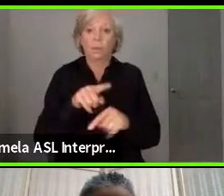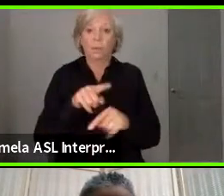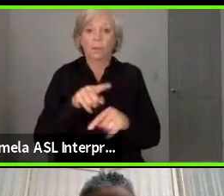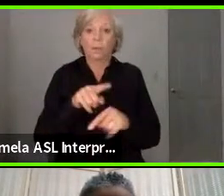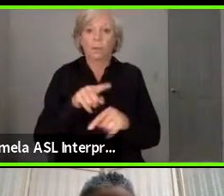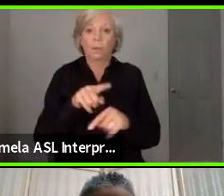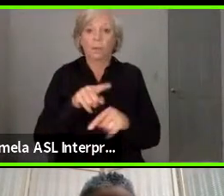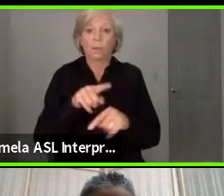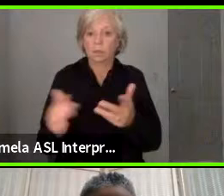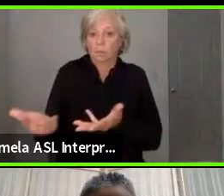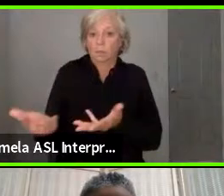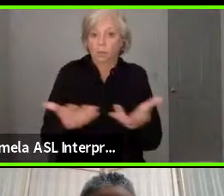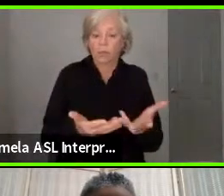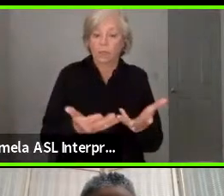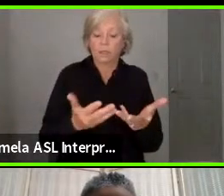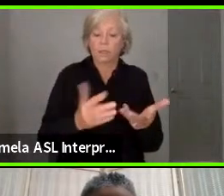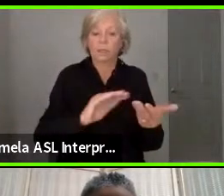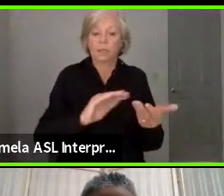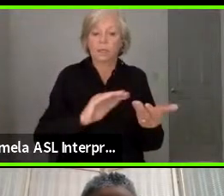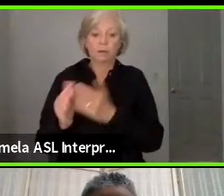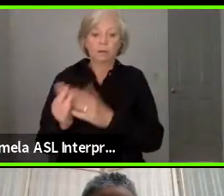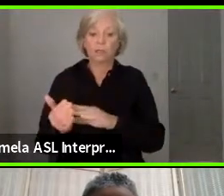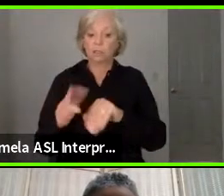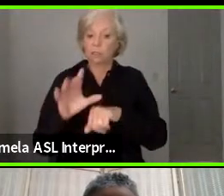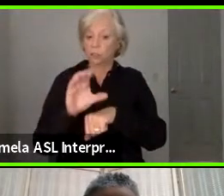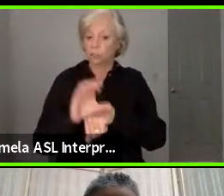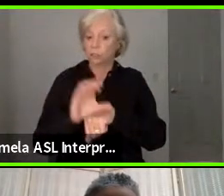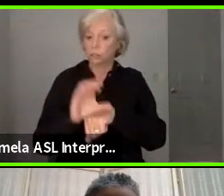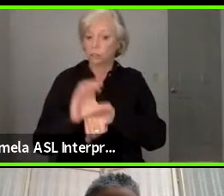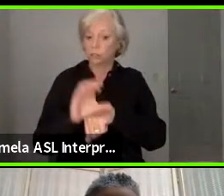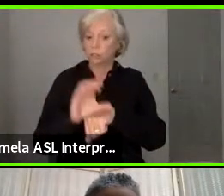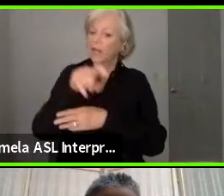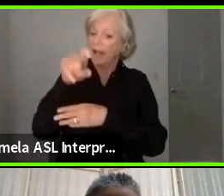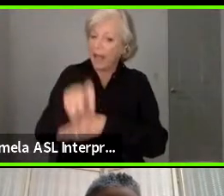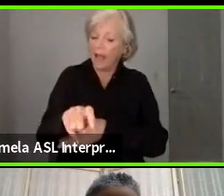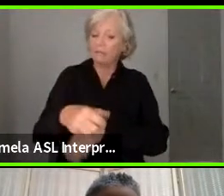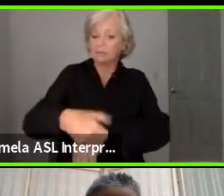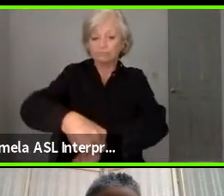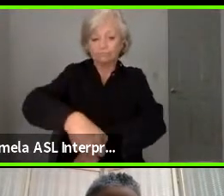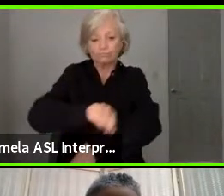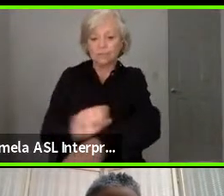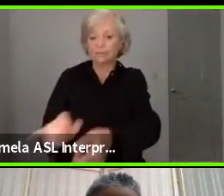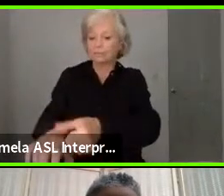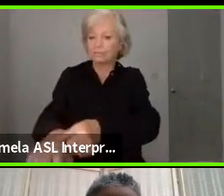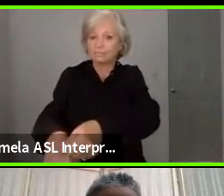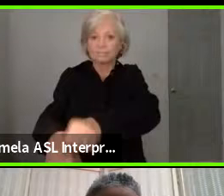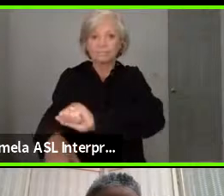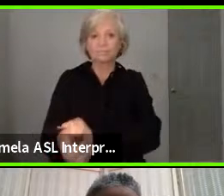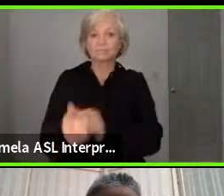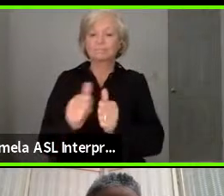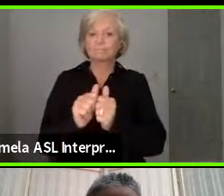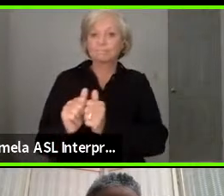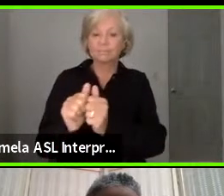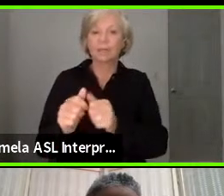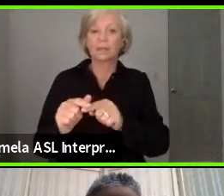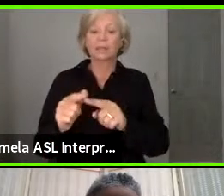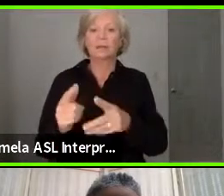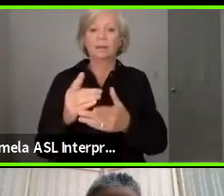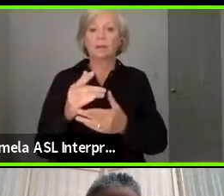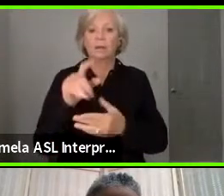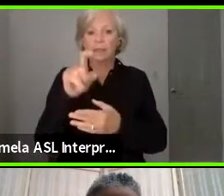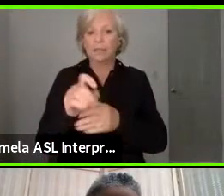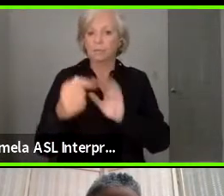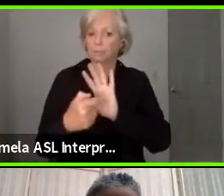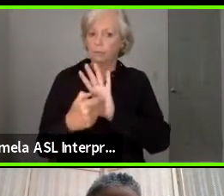church, because we definitely have to really work together, as a brother was saying, like definitely teamwork, like all of